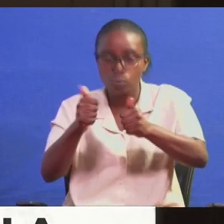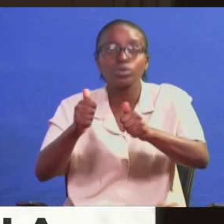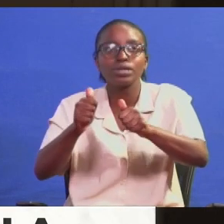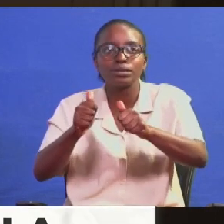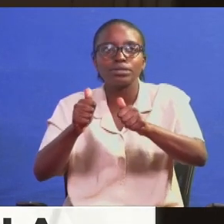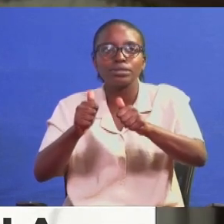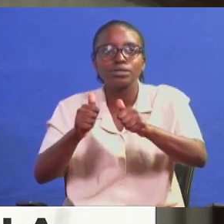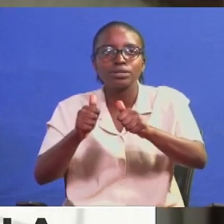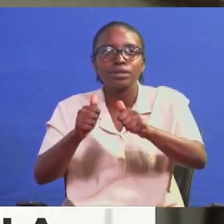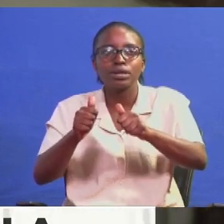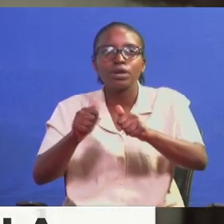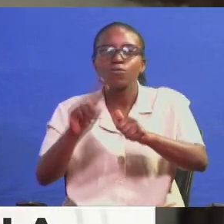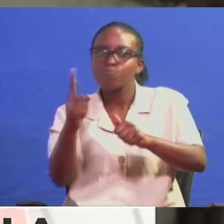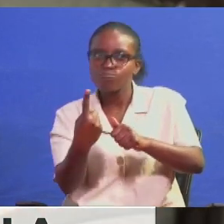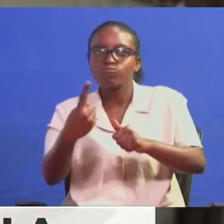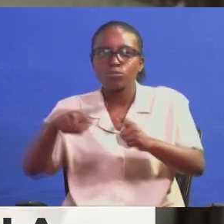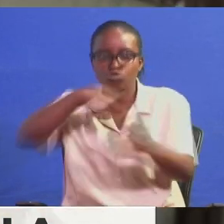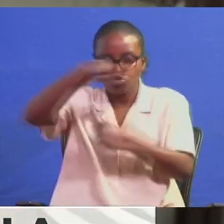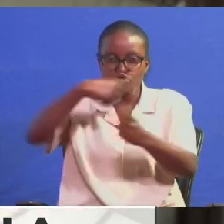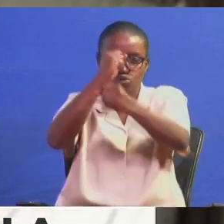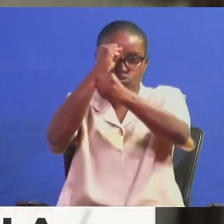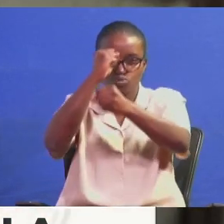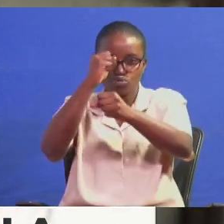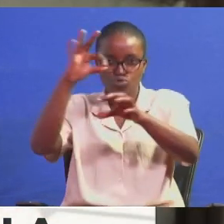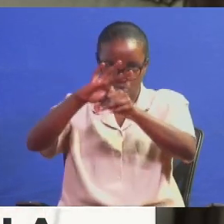contest on the first round of voting.